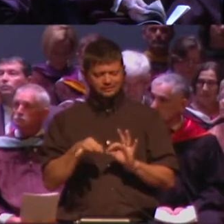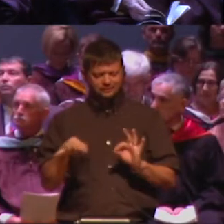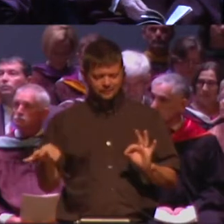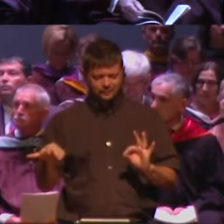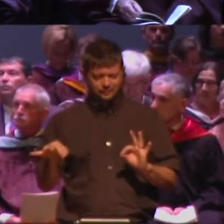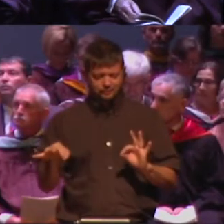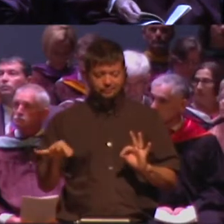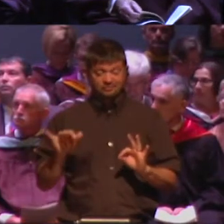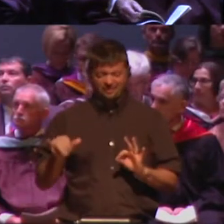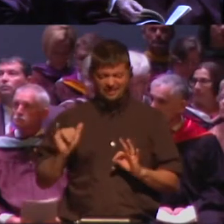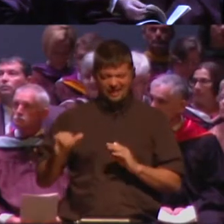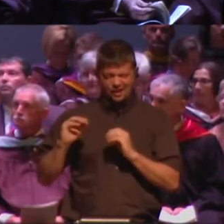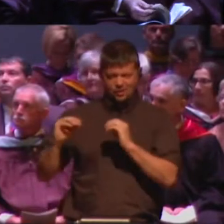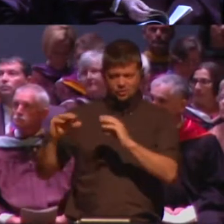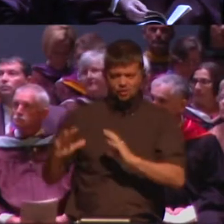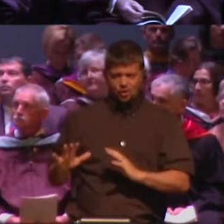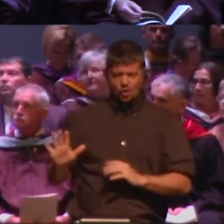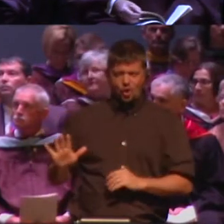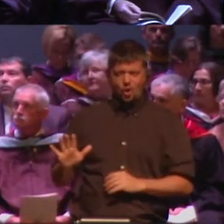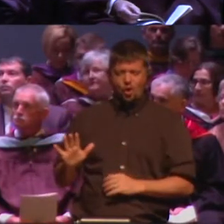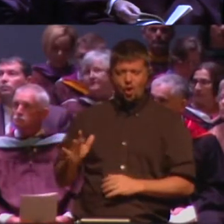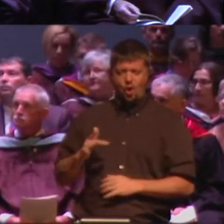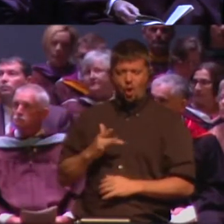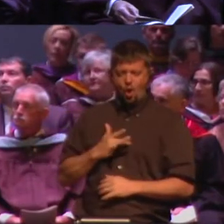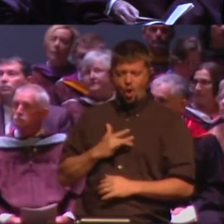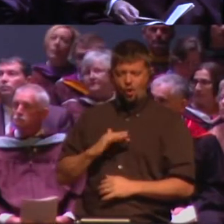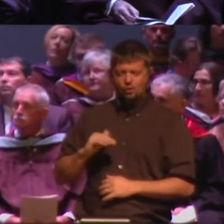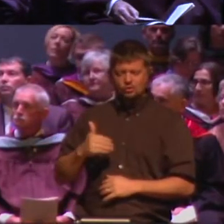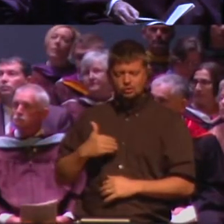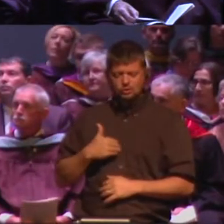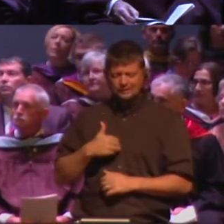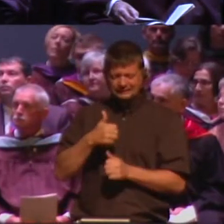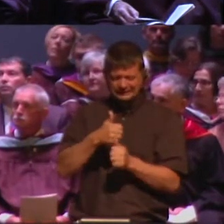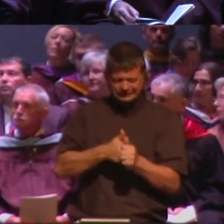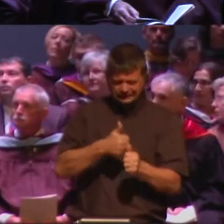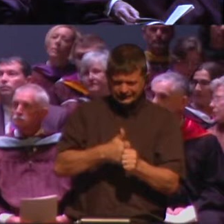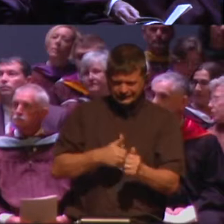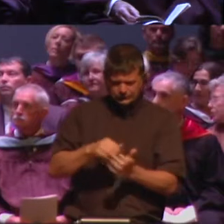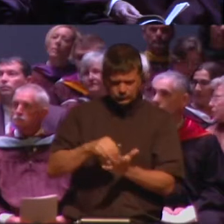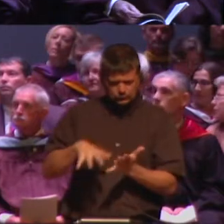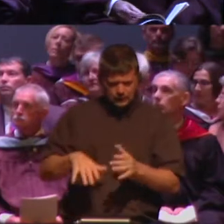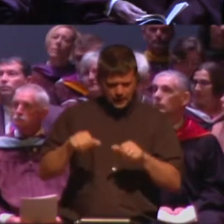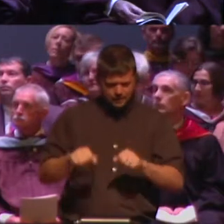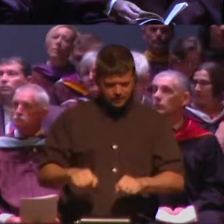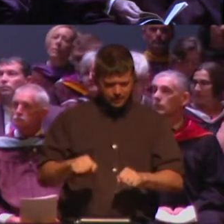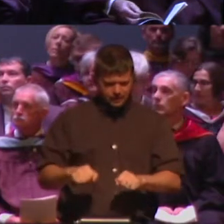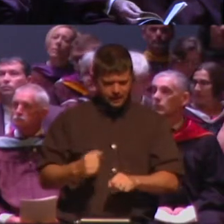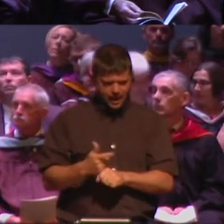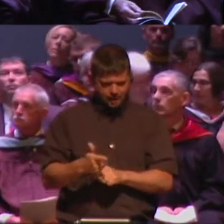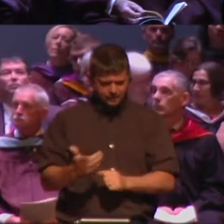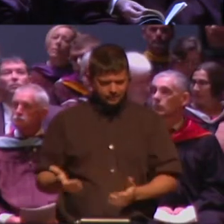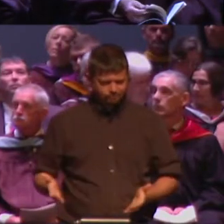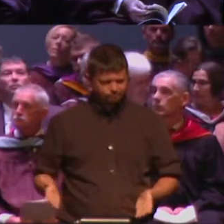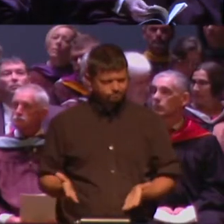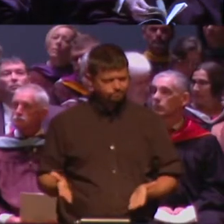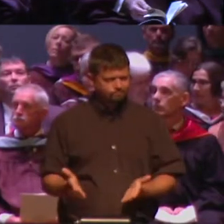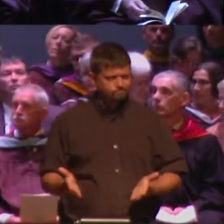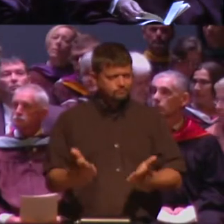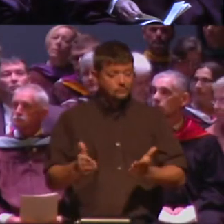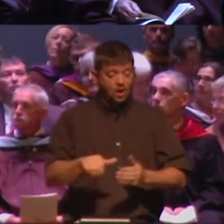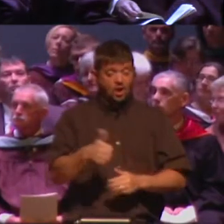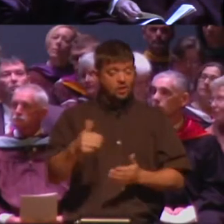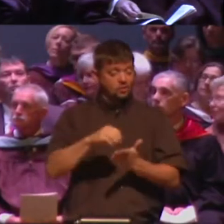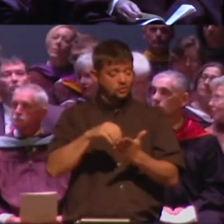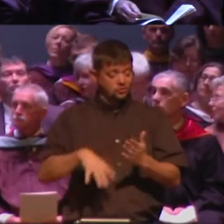this instructor puts her heart and soul into each student's ability and builds our strengths. Another